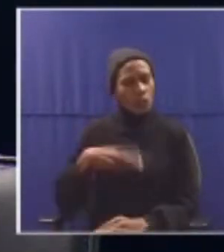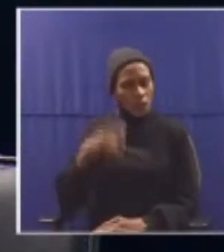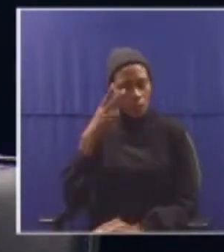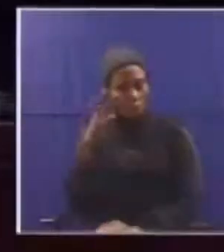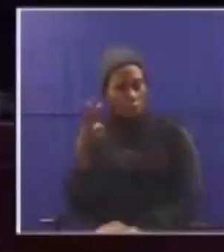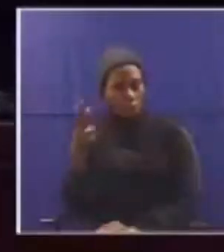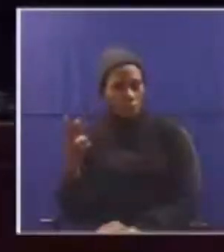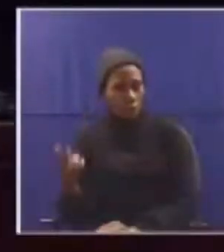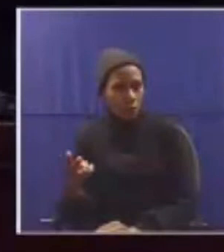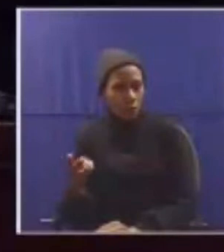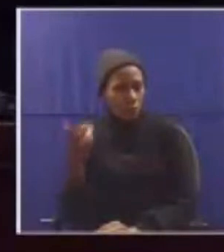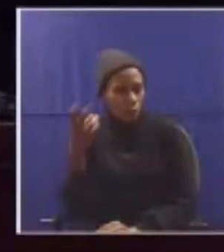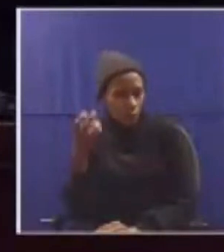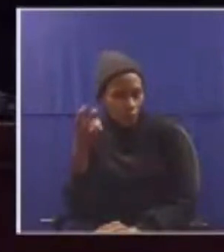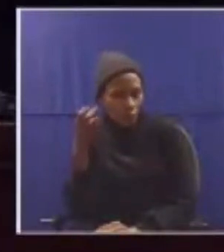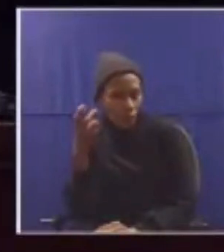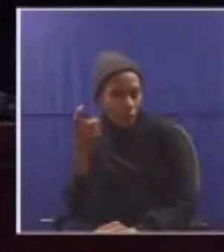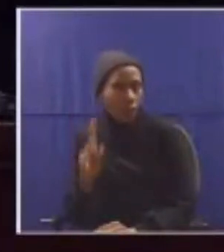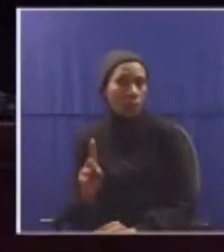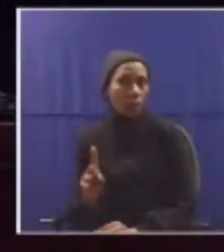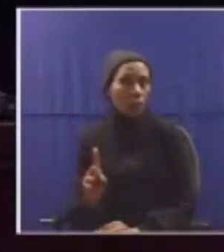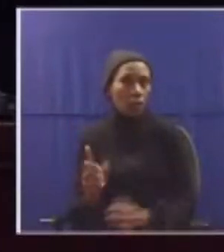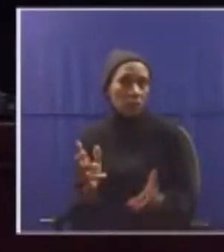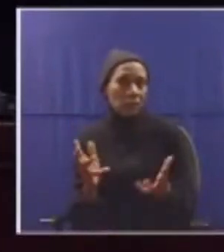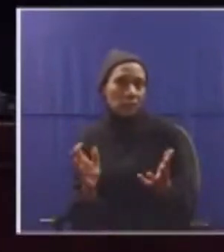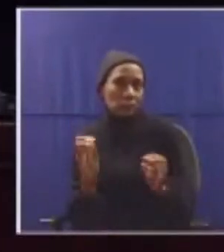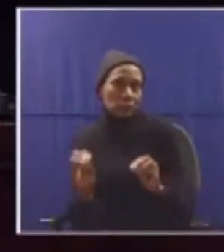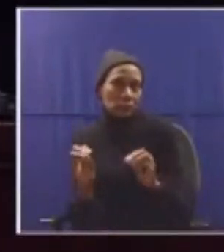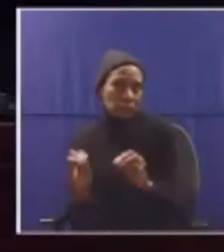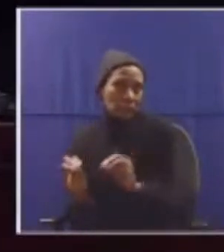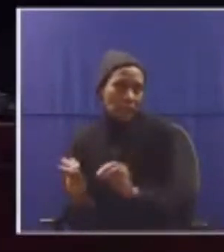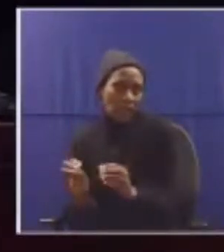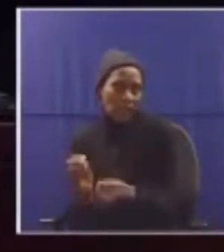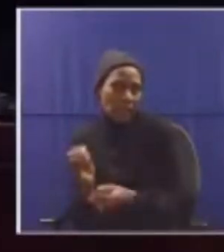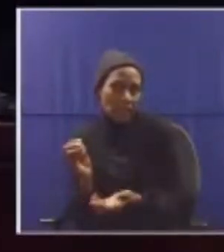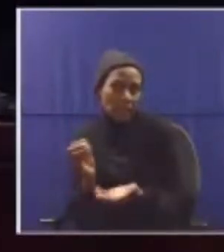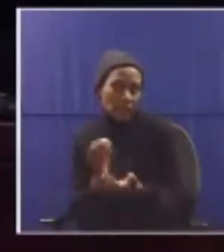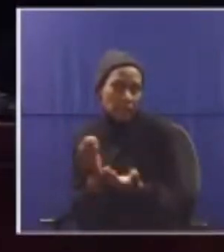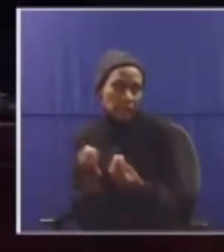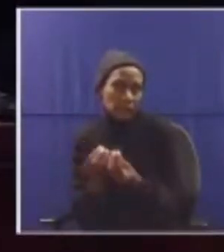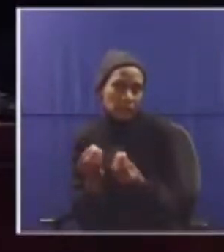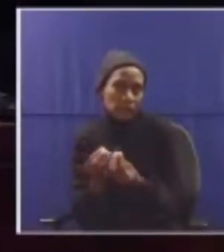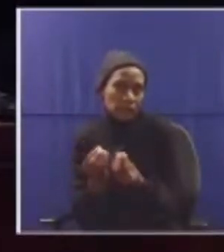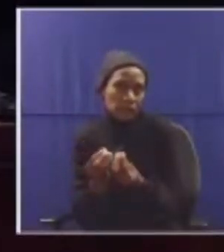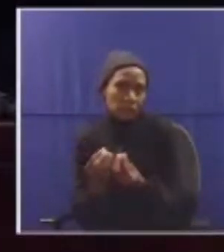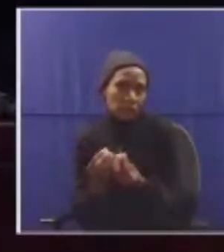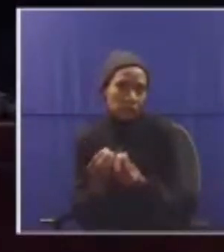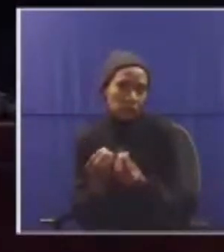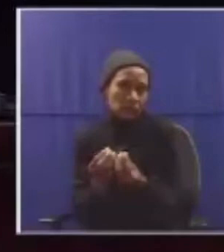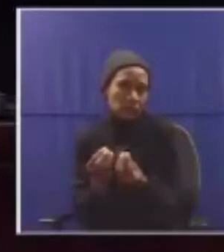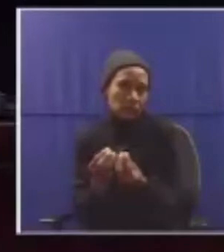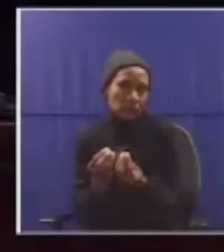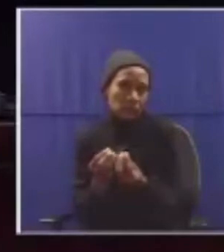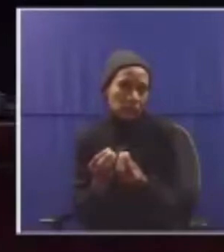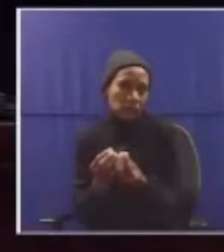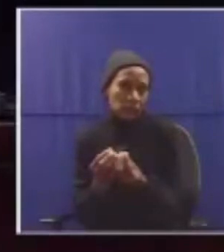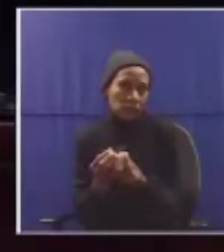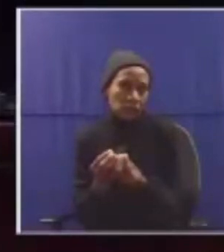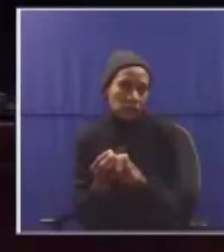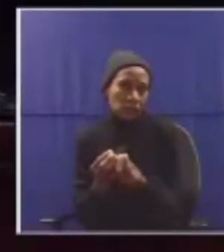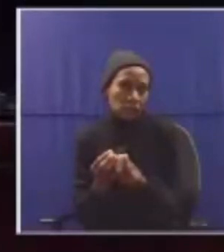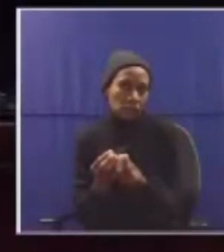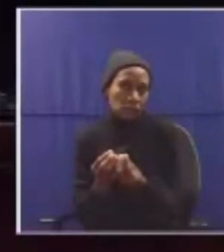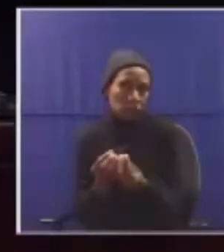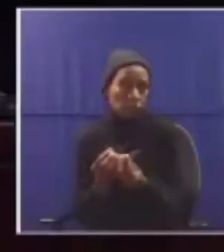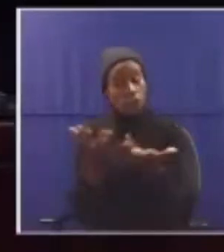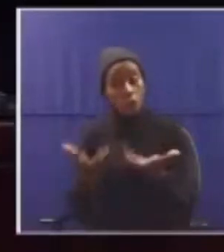indications lately that, you know, there are elements that are making the ceasefire shaky. So